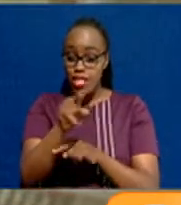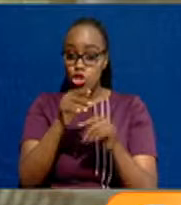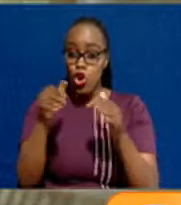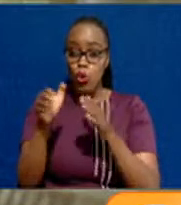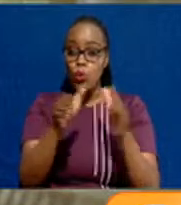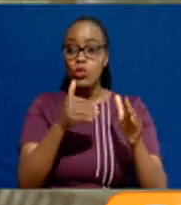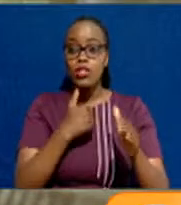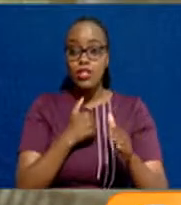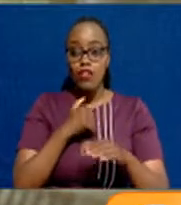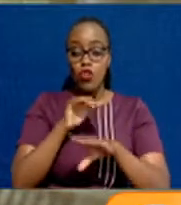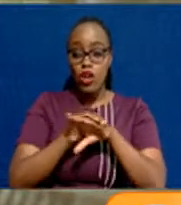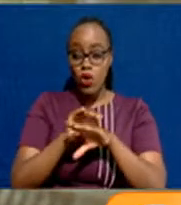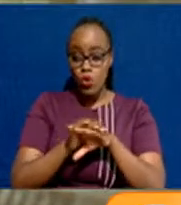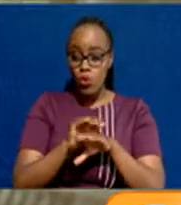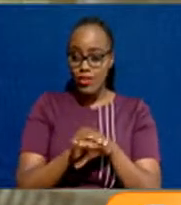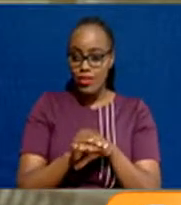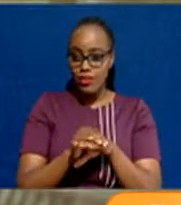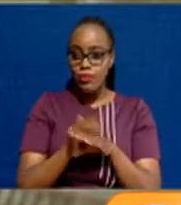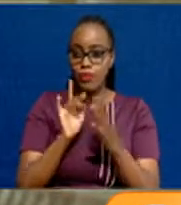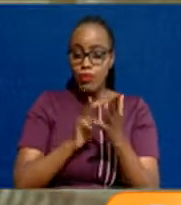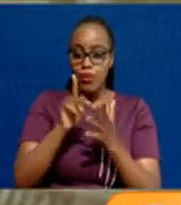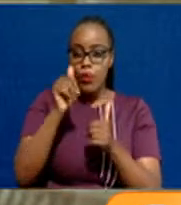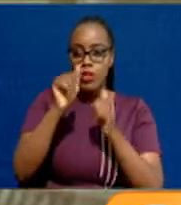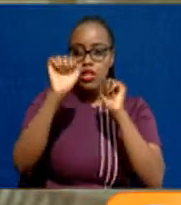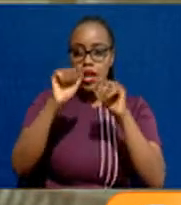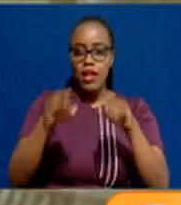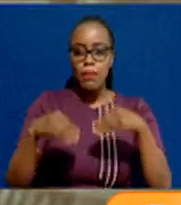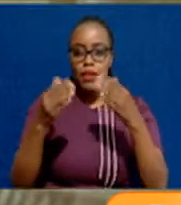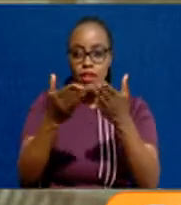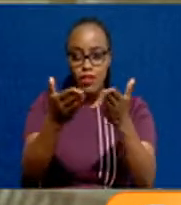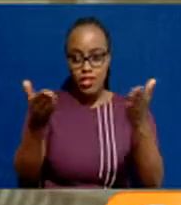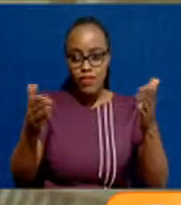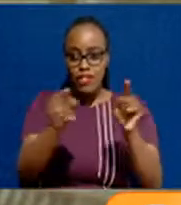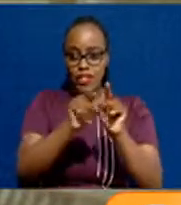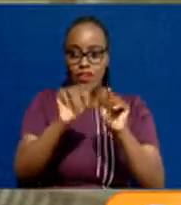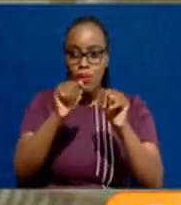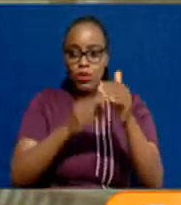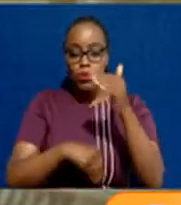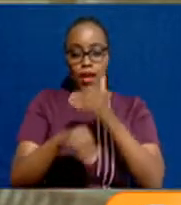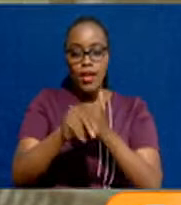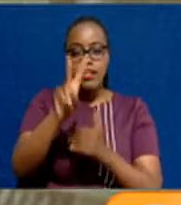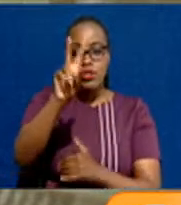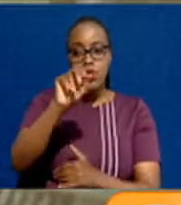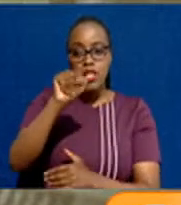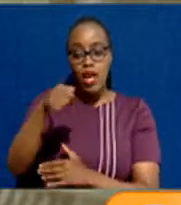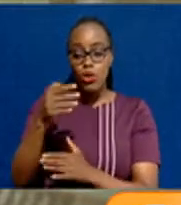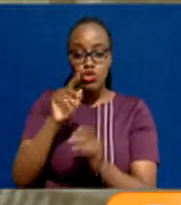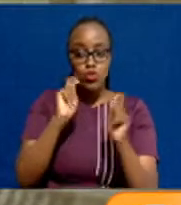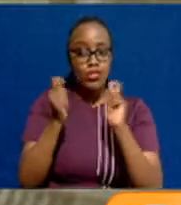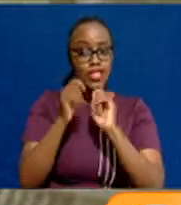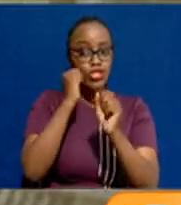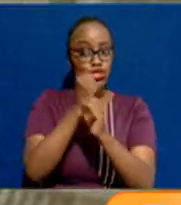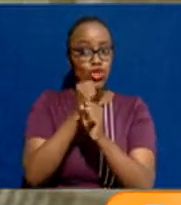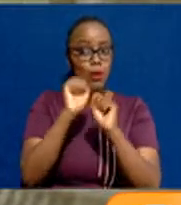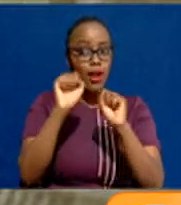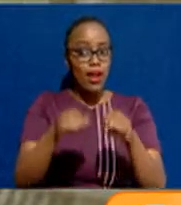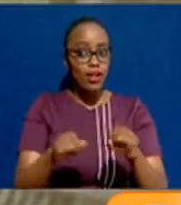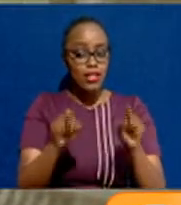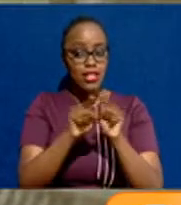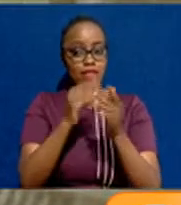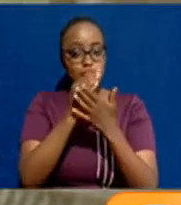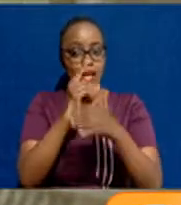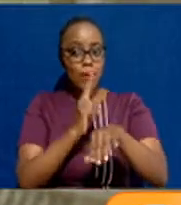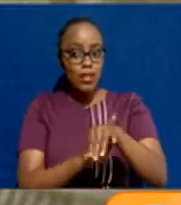opportunity for a good pay that could be given to you, you realize you could even add yourself 20,000 to change jobs. And you realize